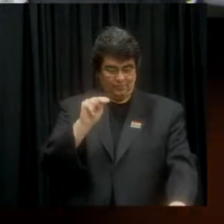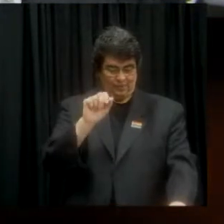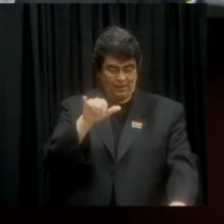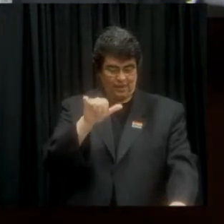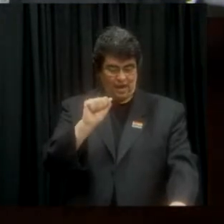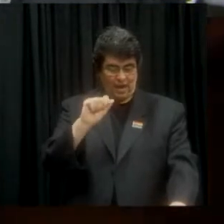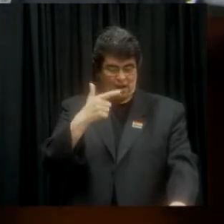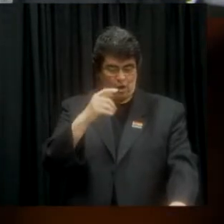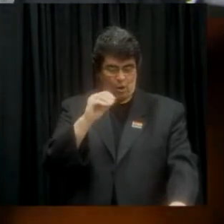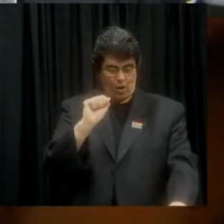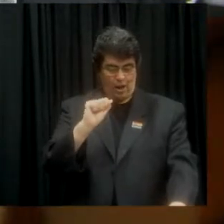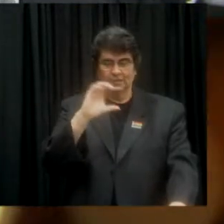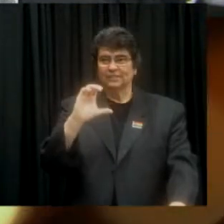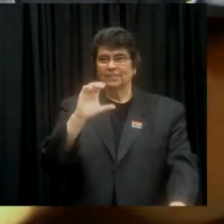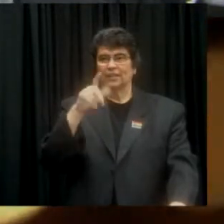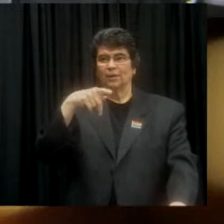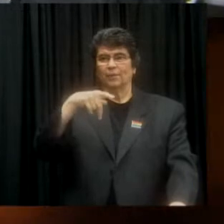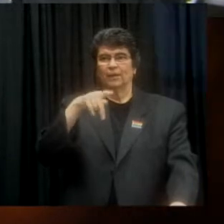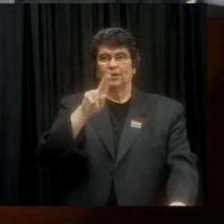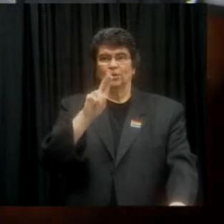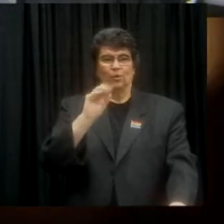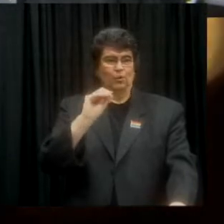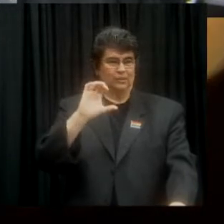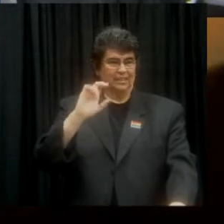Nyagoa C. Pouch.